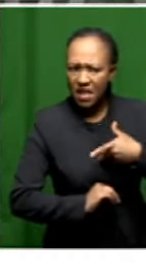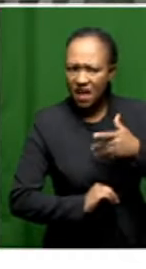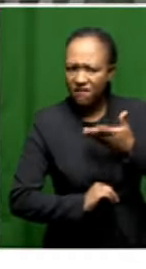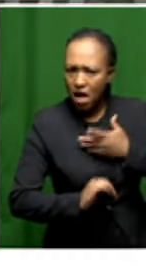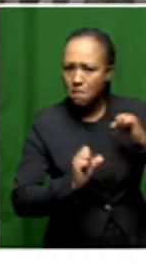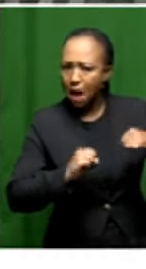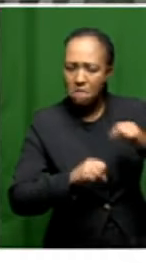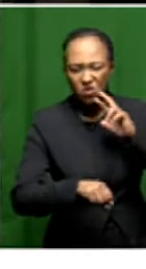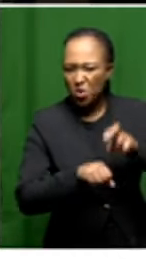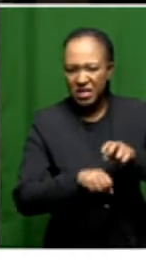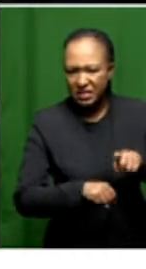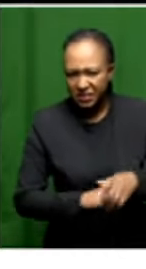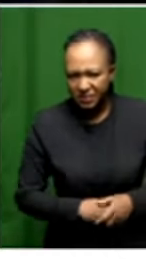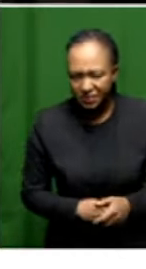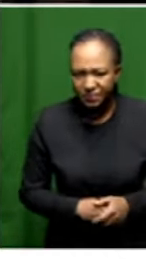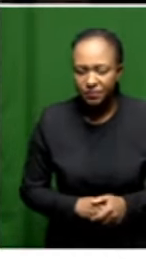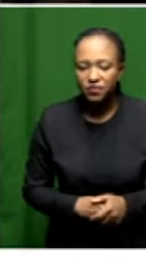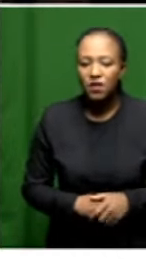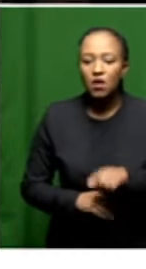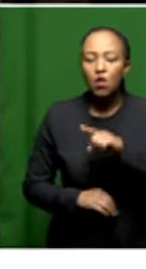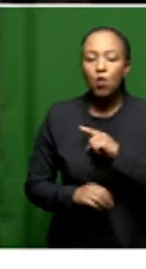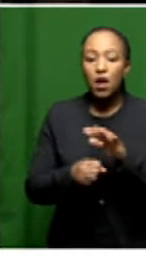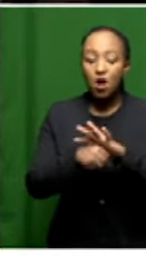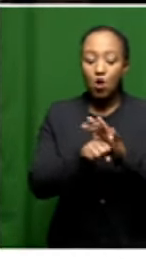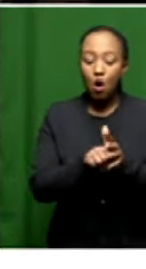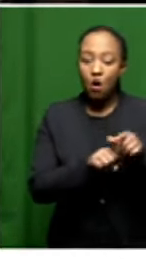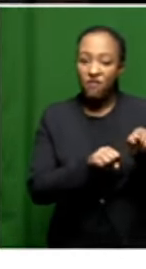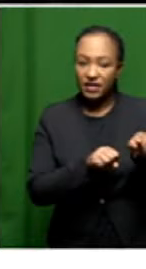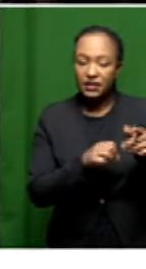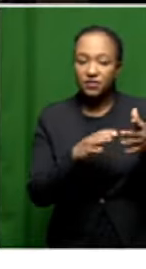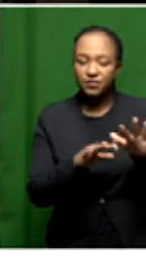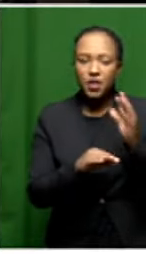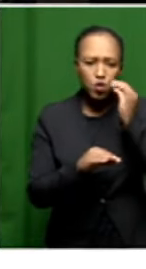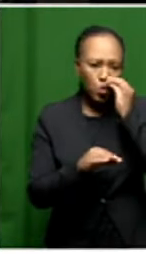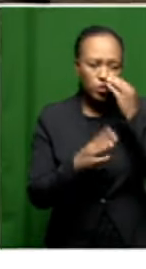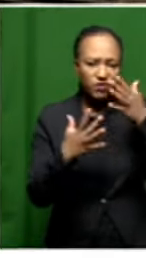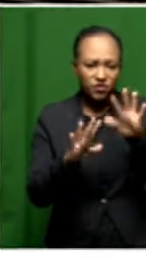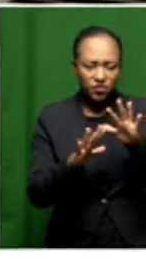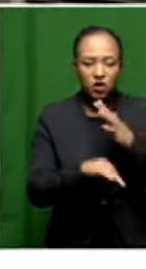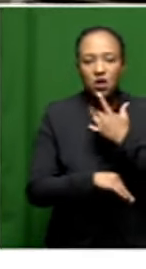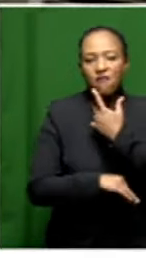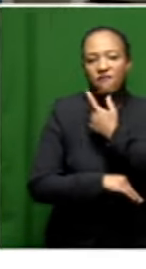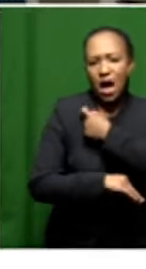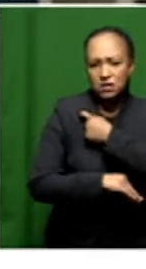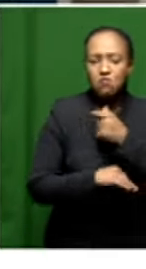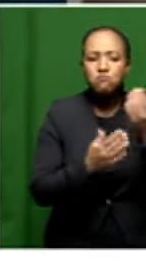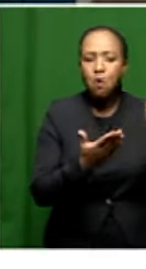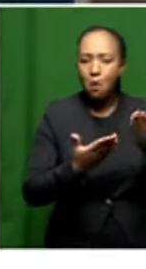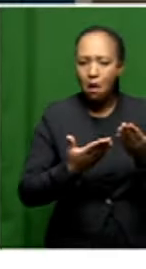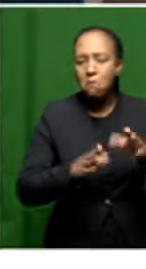After the world had to go into hiding due to the COVID-19 pandemic, the news of the development of a vaccine was widely